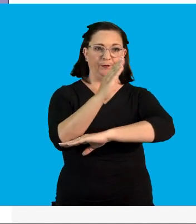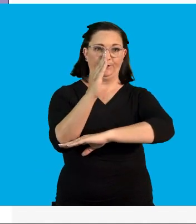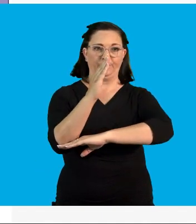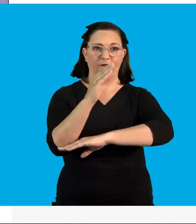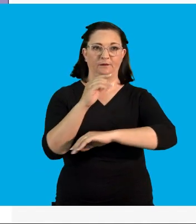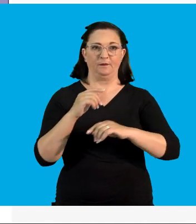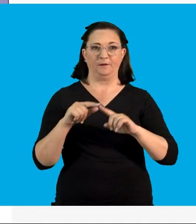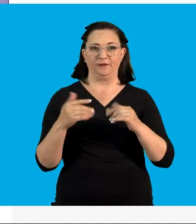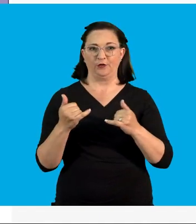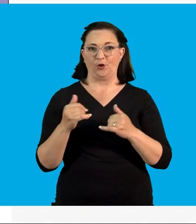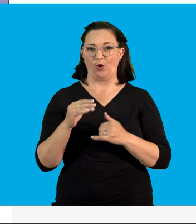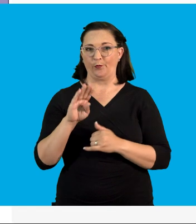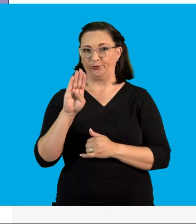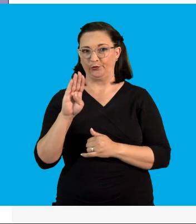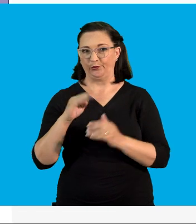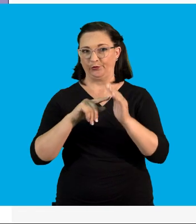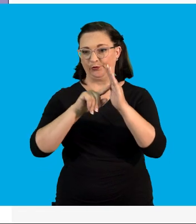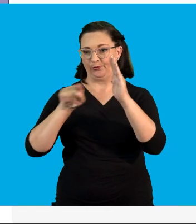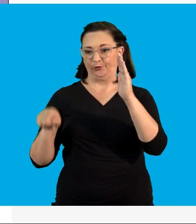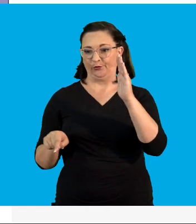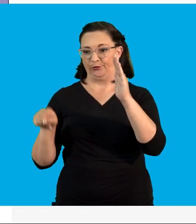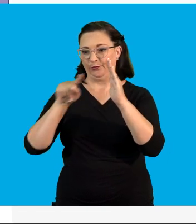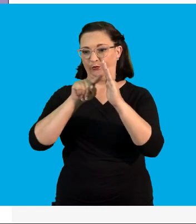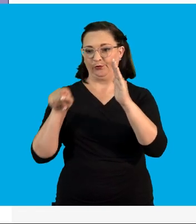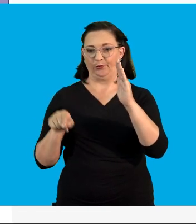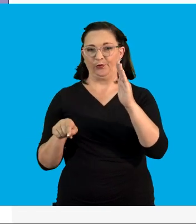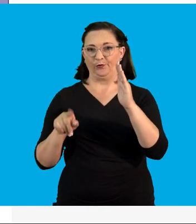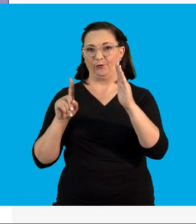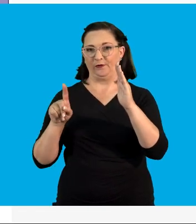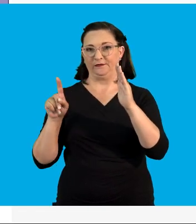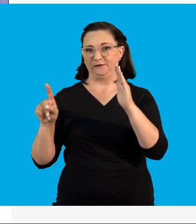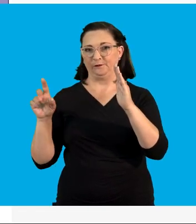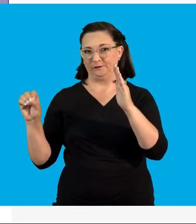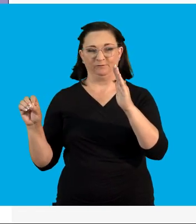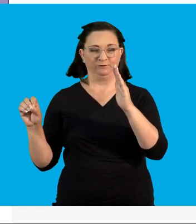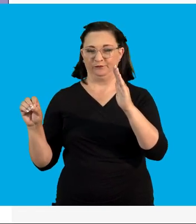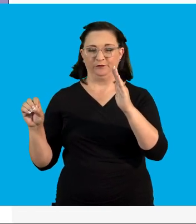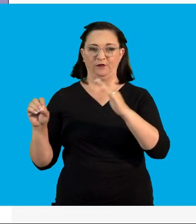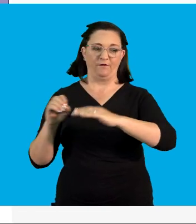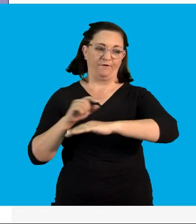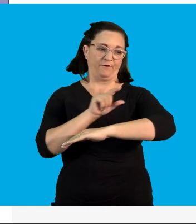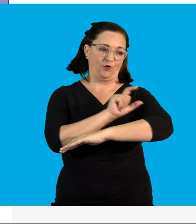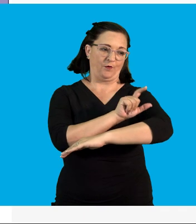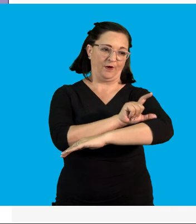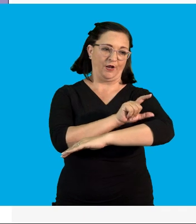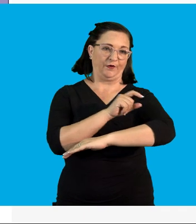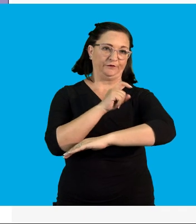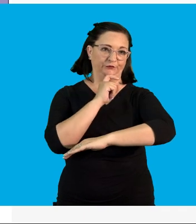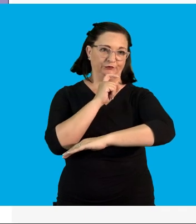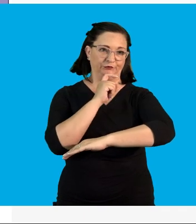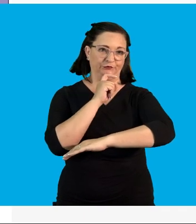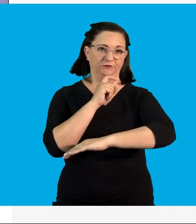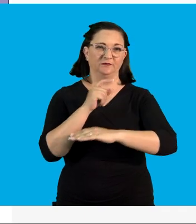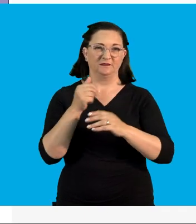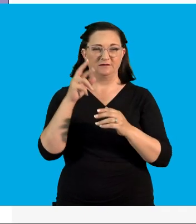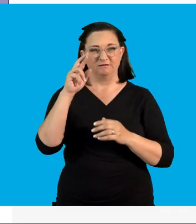if you read it from the blue one, it says 110, but we're not measuring from the right, we're measuring from the left. So it's important to remember which